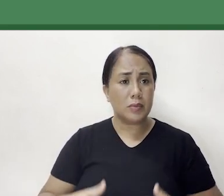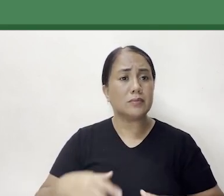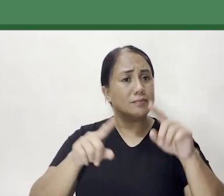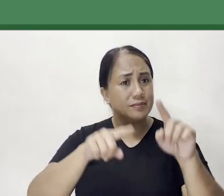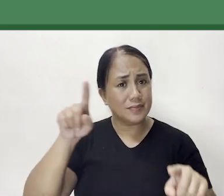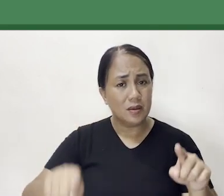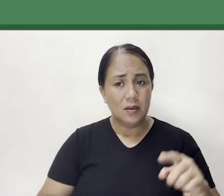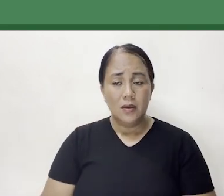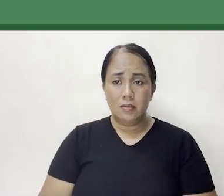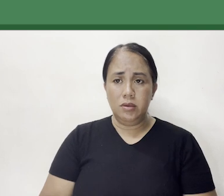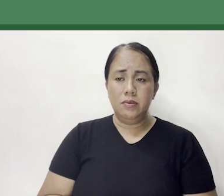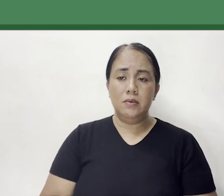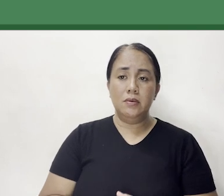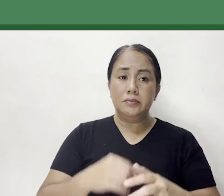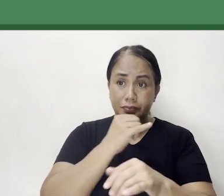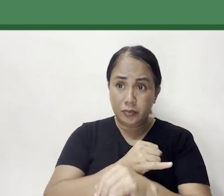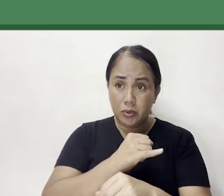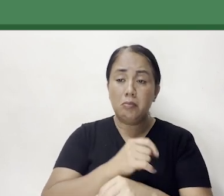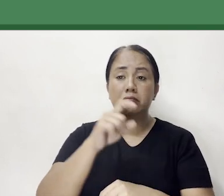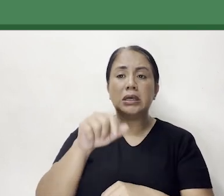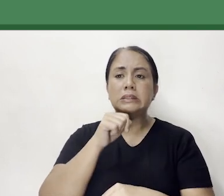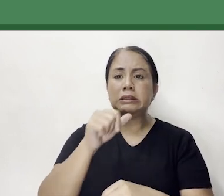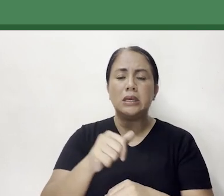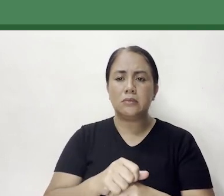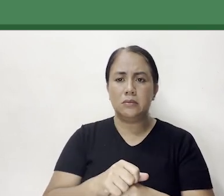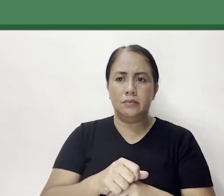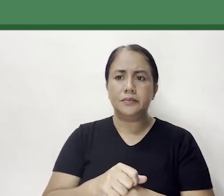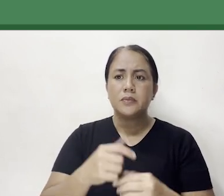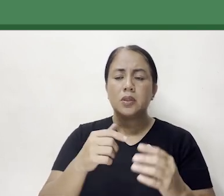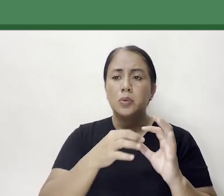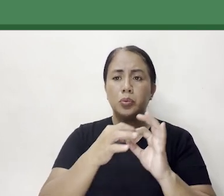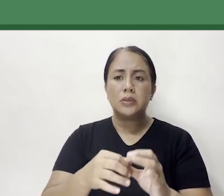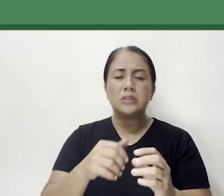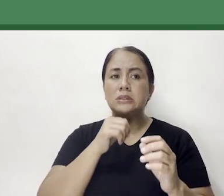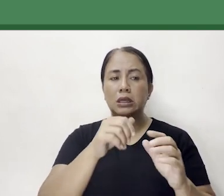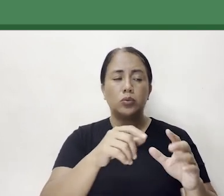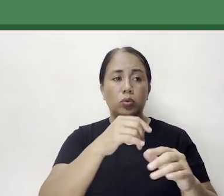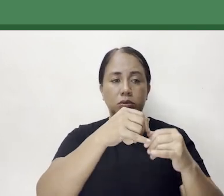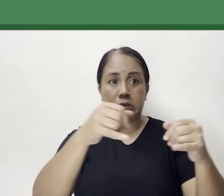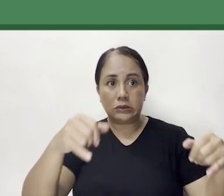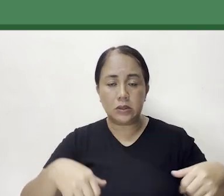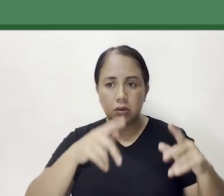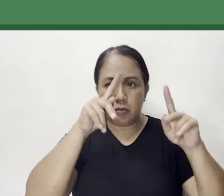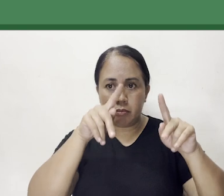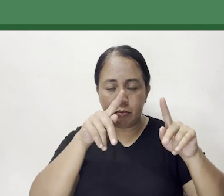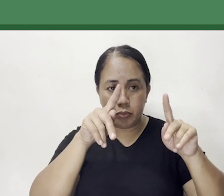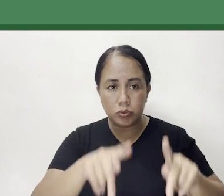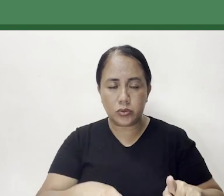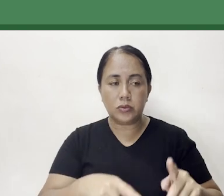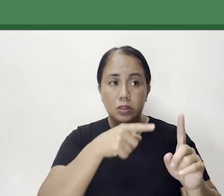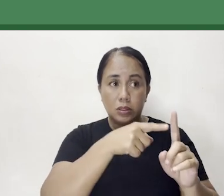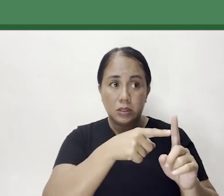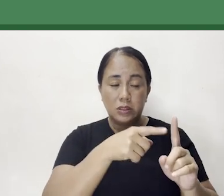and human diversity. Impairment must not be legitimate to deny or restrict a person